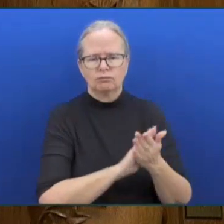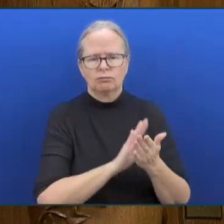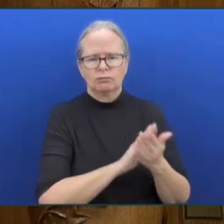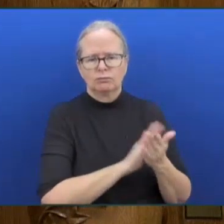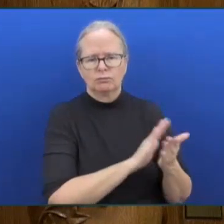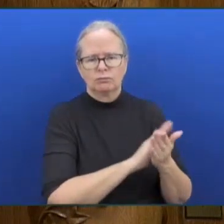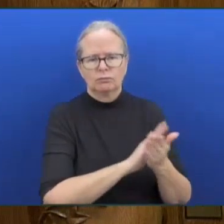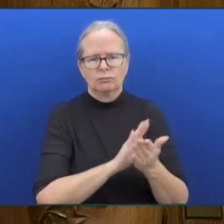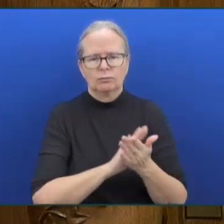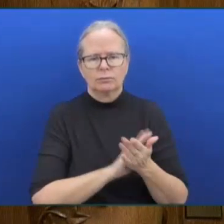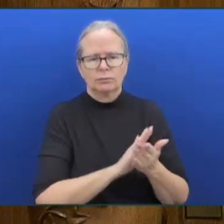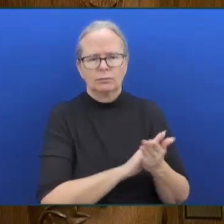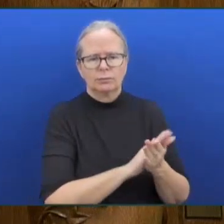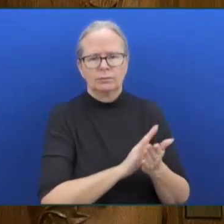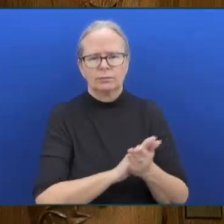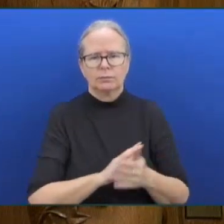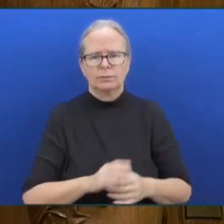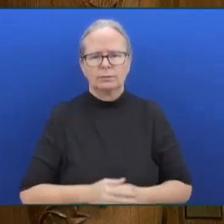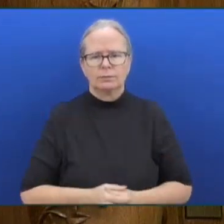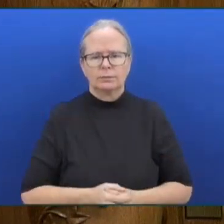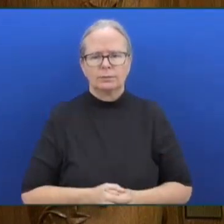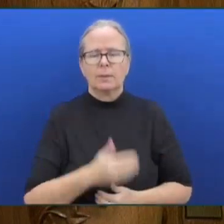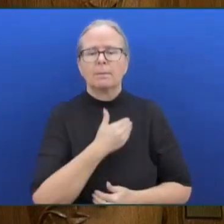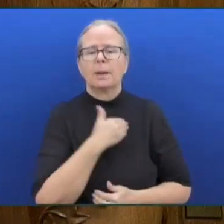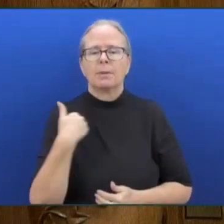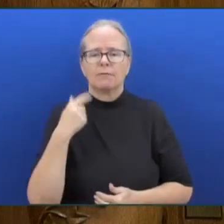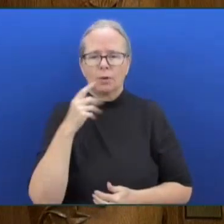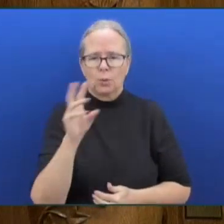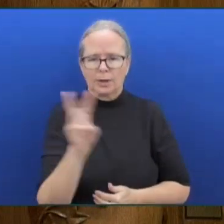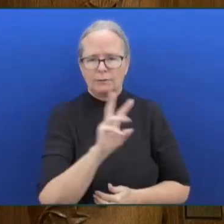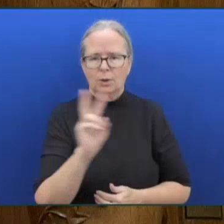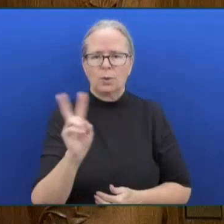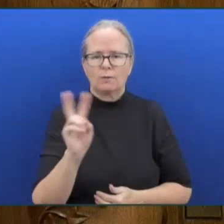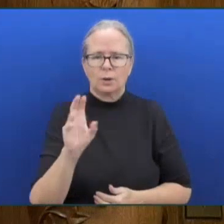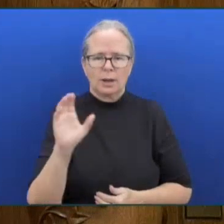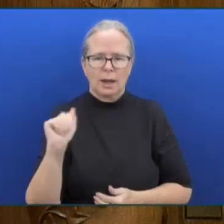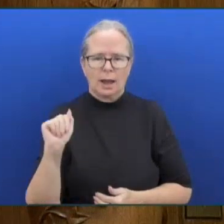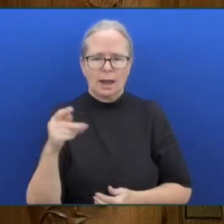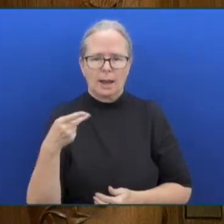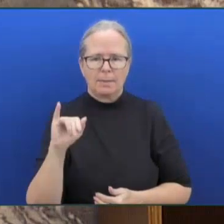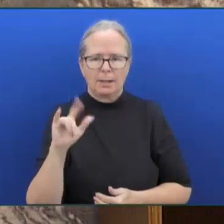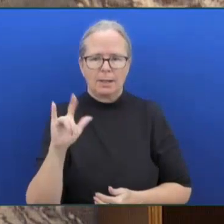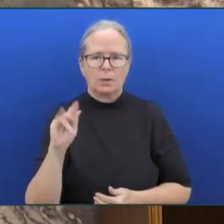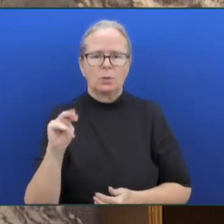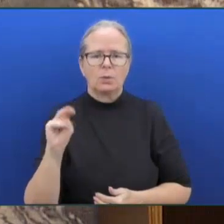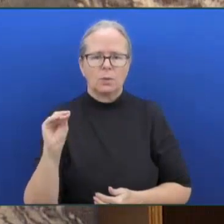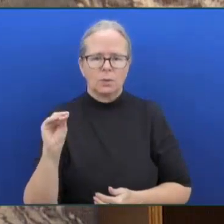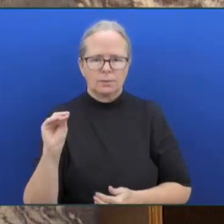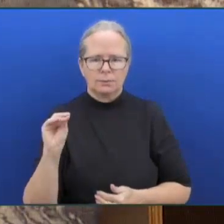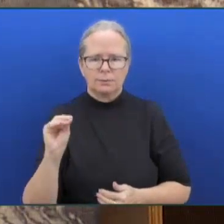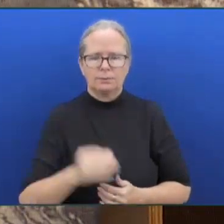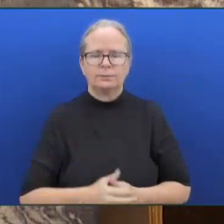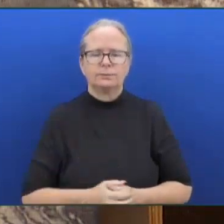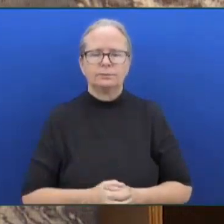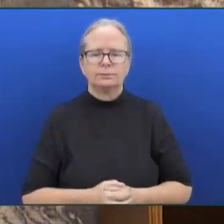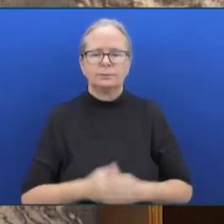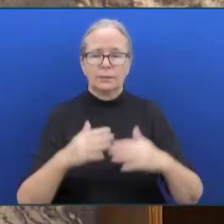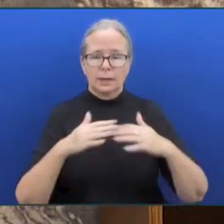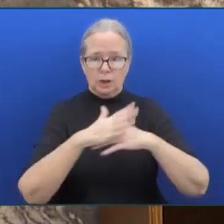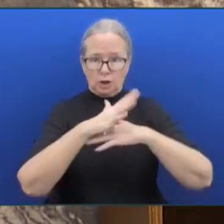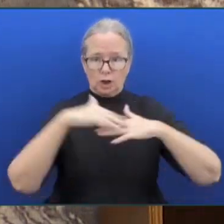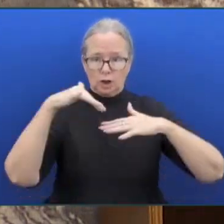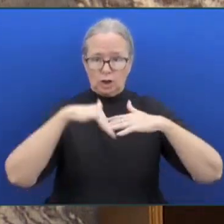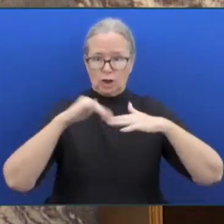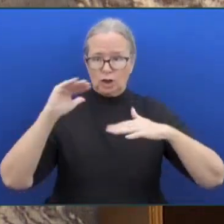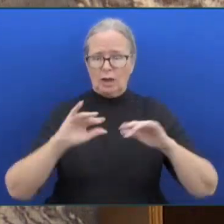Member for West Vancouver Capilano. Thank you, Mr. Speaker. Following the horrific death of an Indigenous child under the care of the Ministry of Children